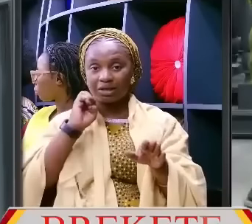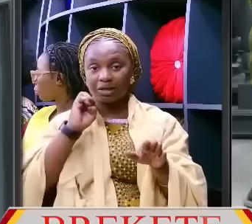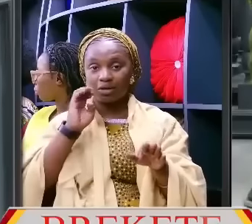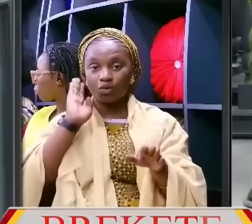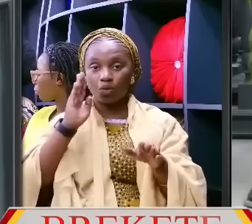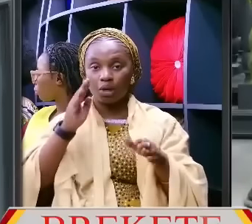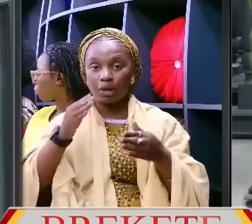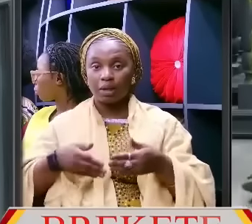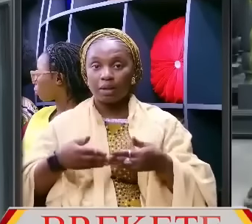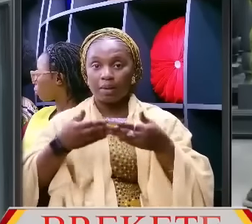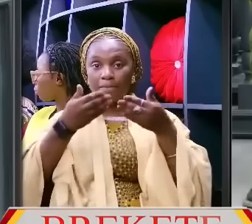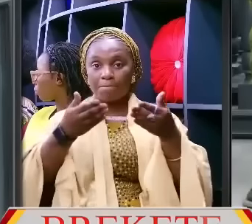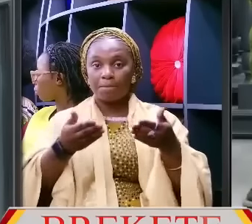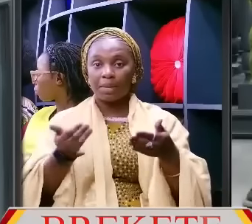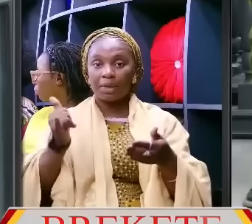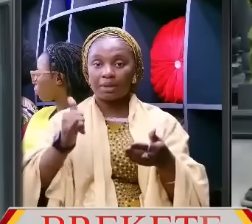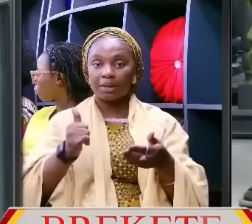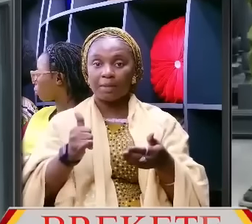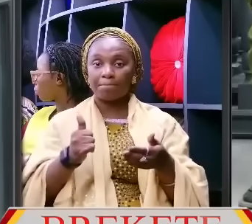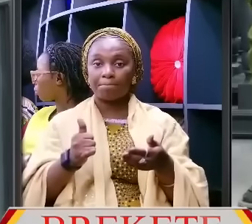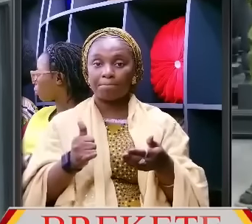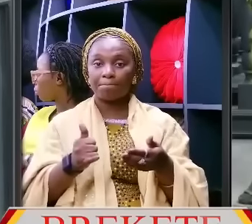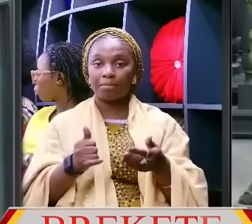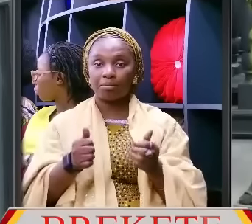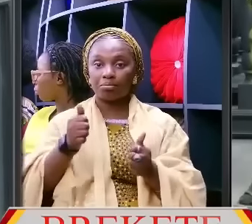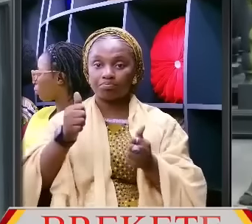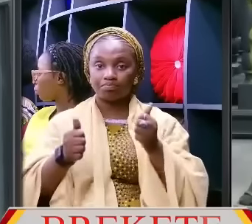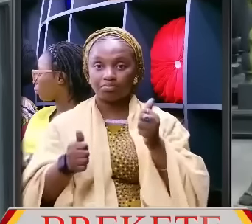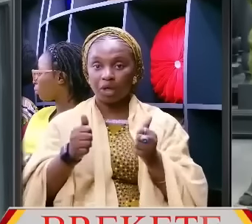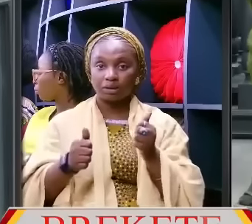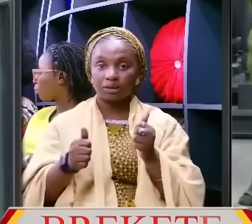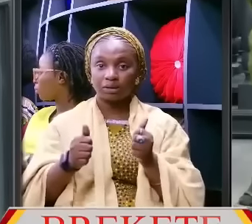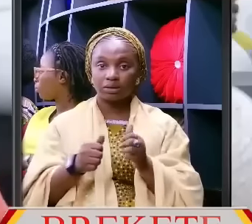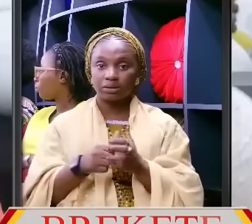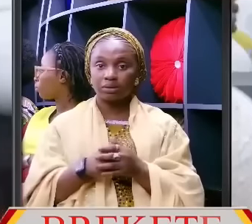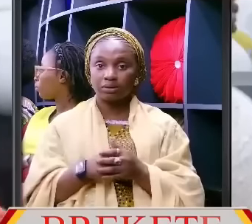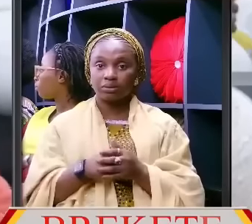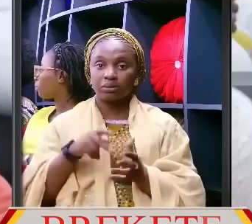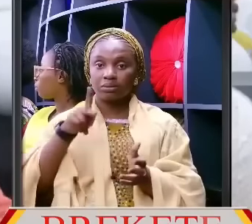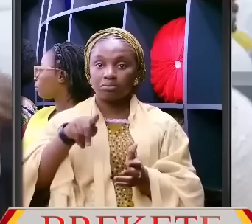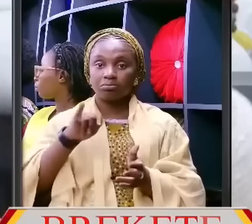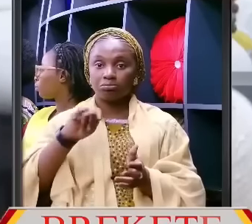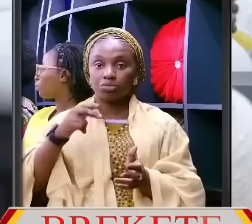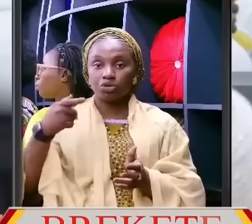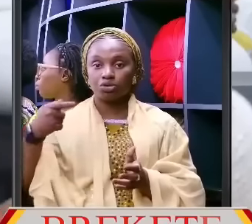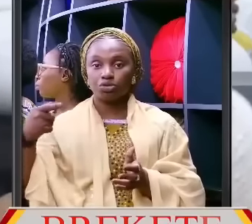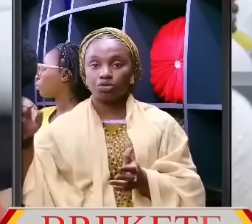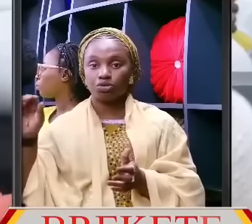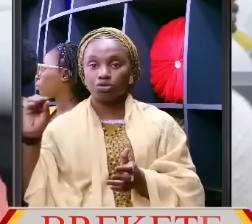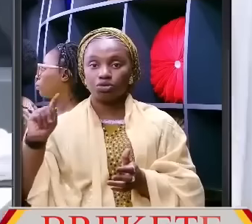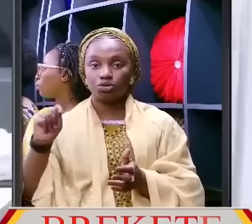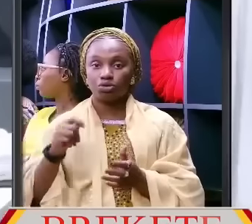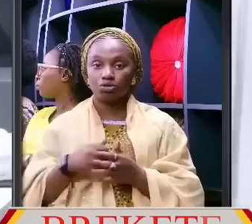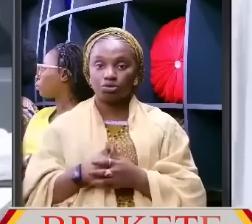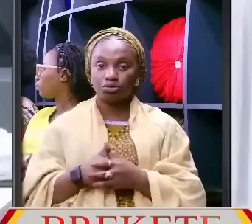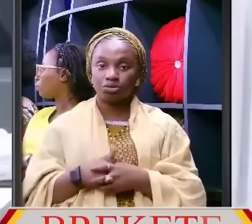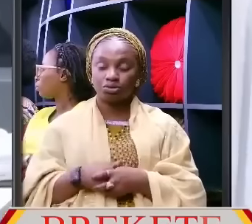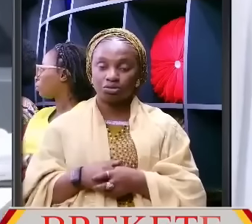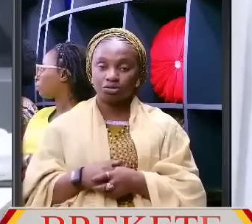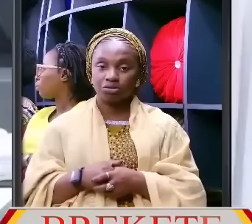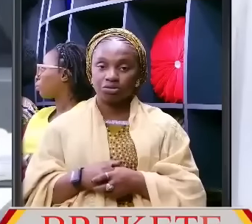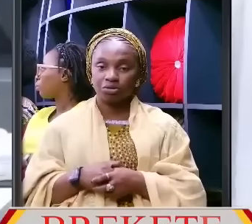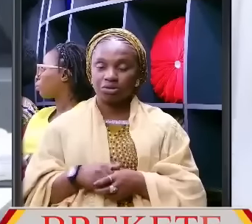They are Papa Nazaria man, very wealthy man, and no one mentioned the family name. The day where somebody come tell and say, your father don't die, he say, I'm